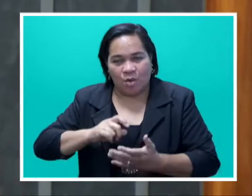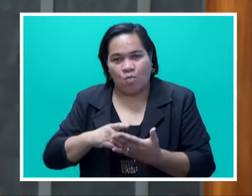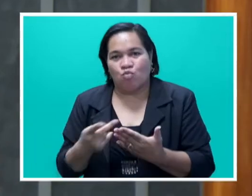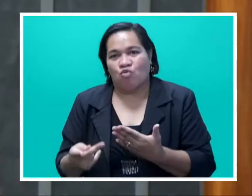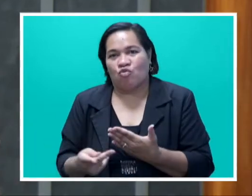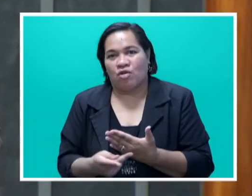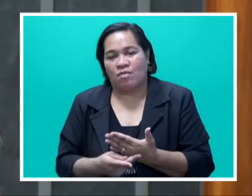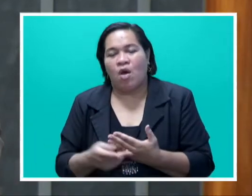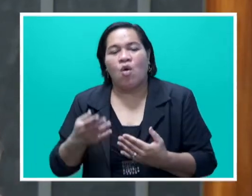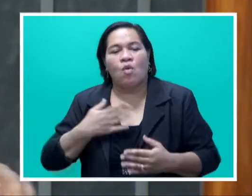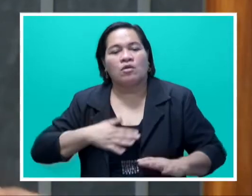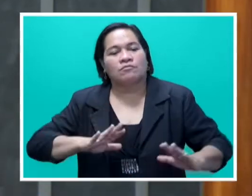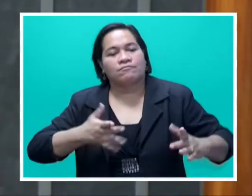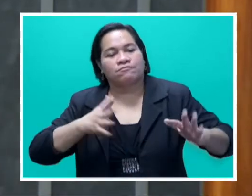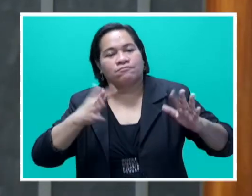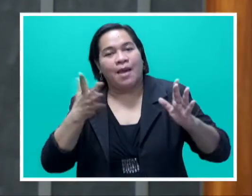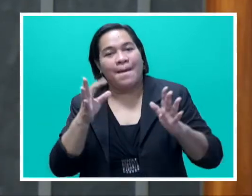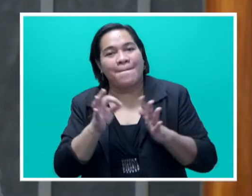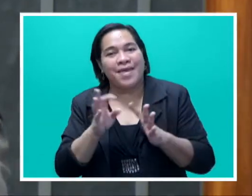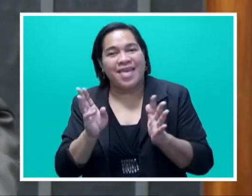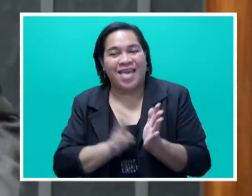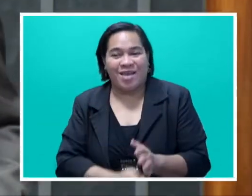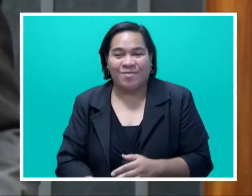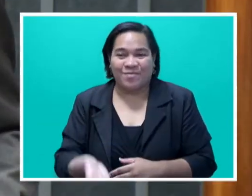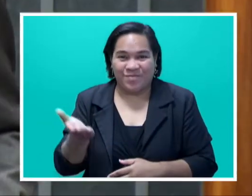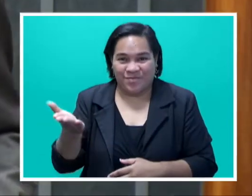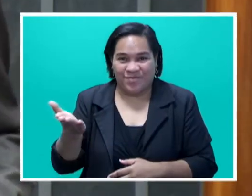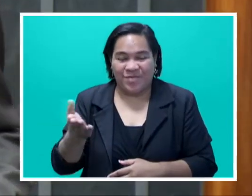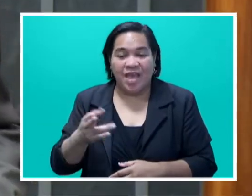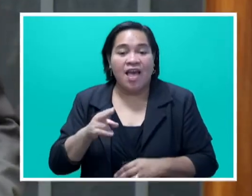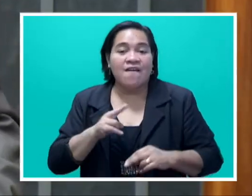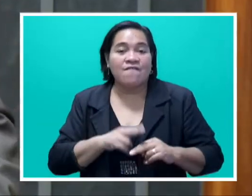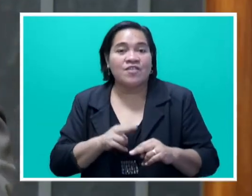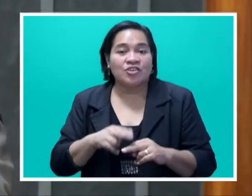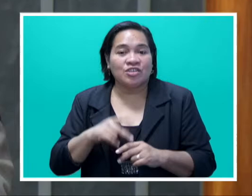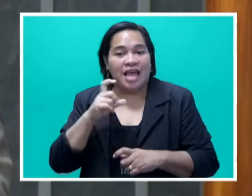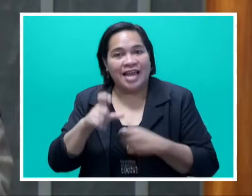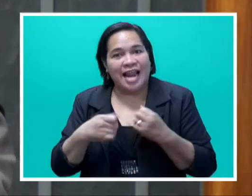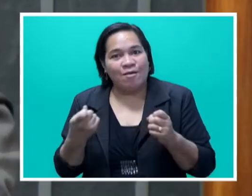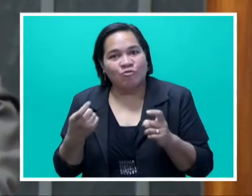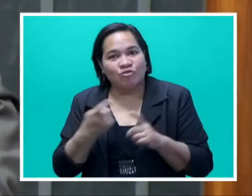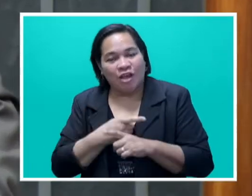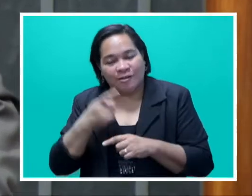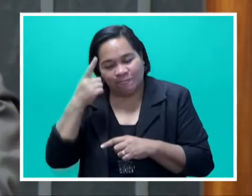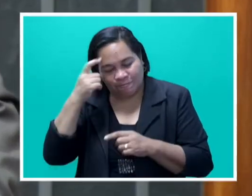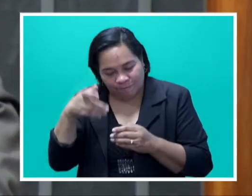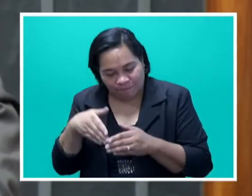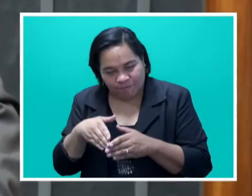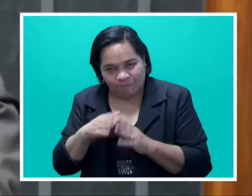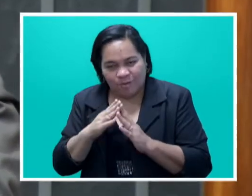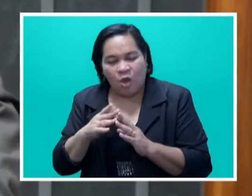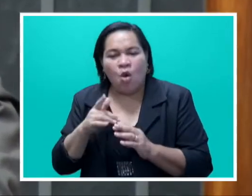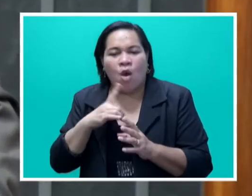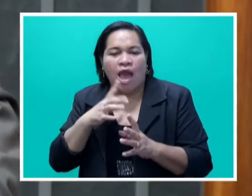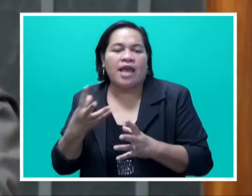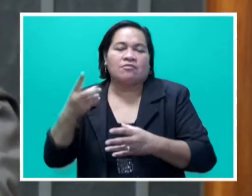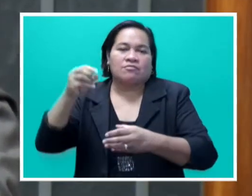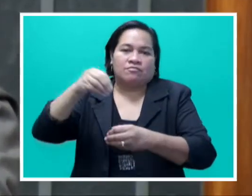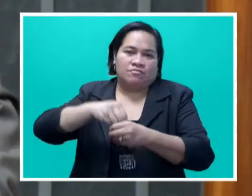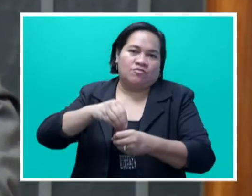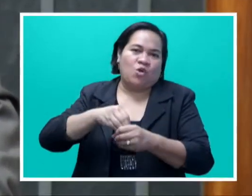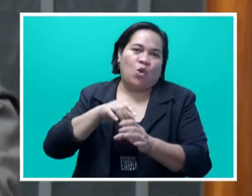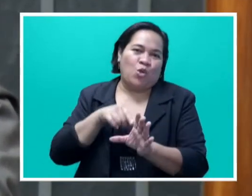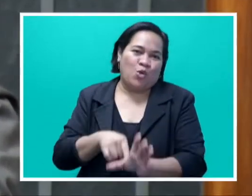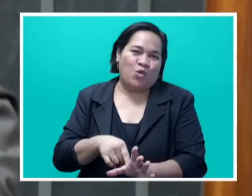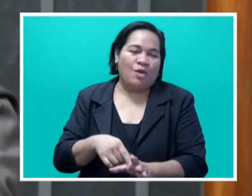must commend the Honourable Prime Minister and Fiji's climate change initiative in its inclusion of our youth. Mr. Speaker, I